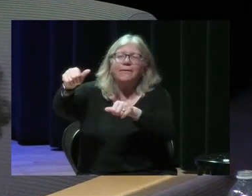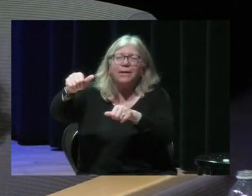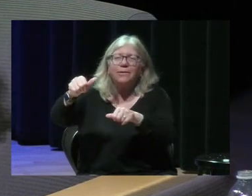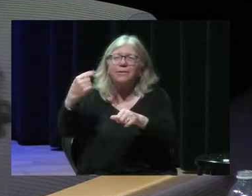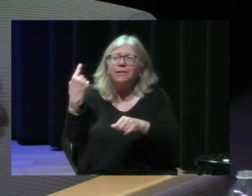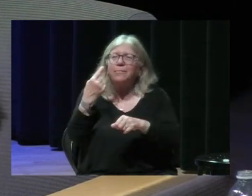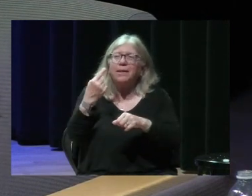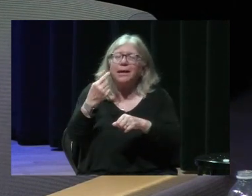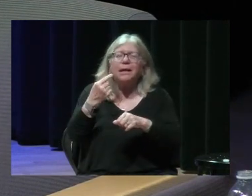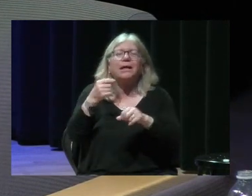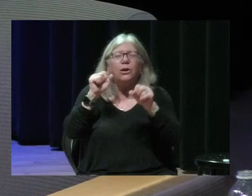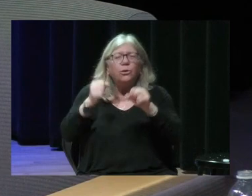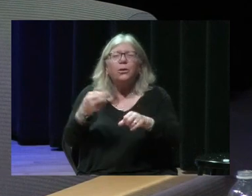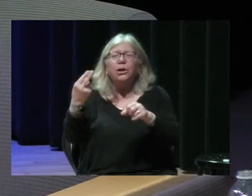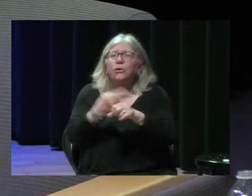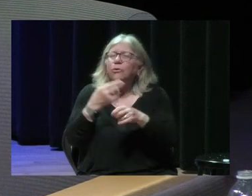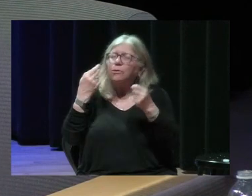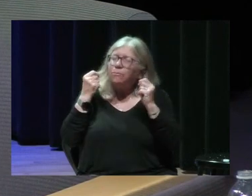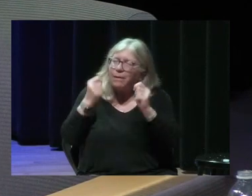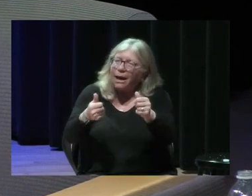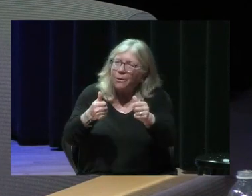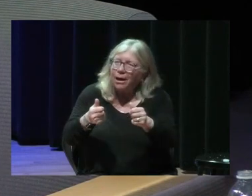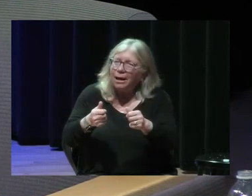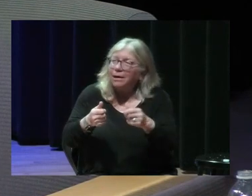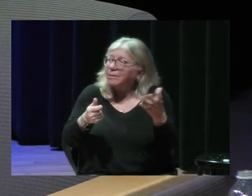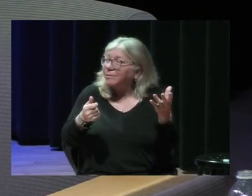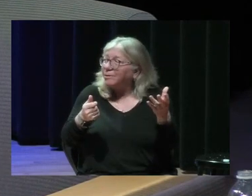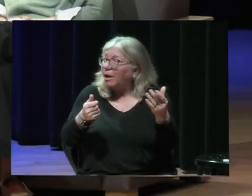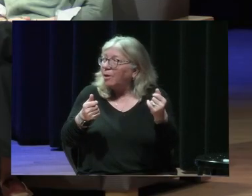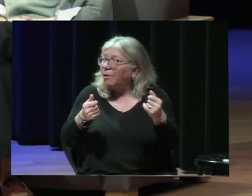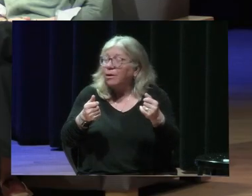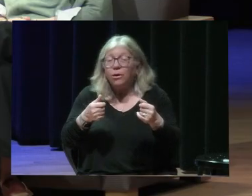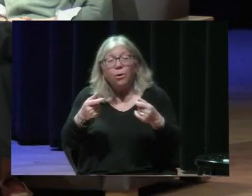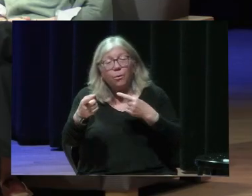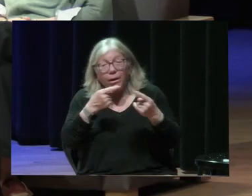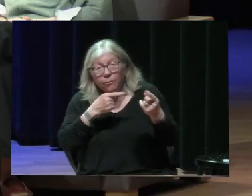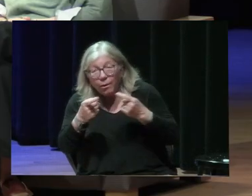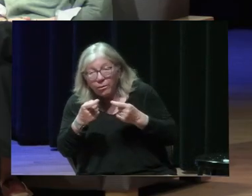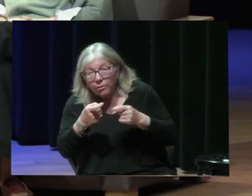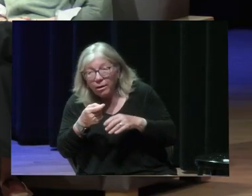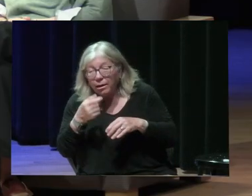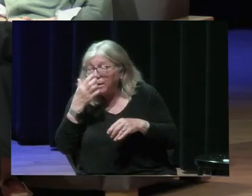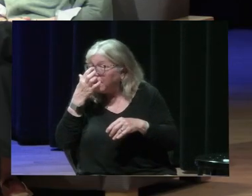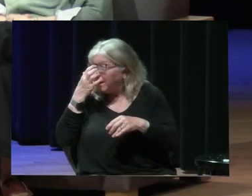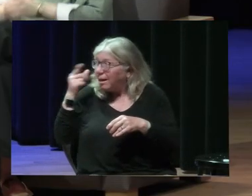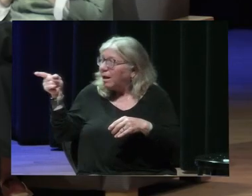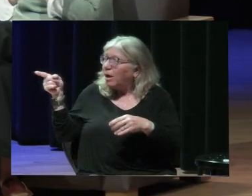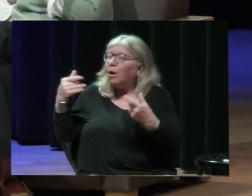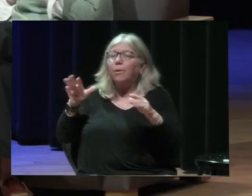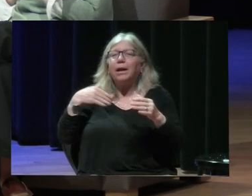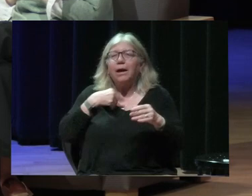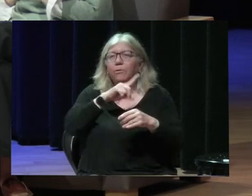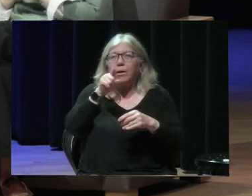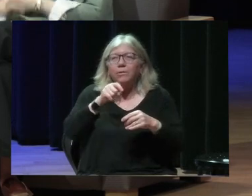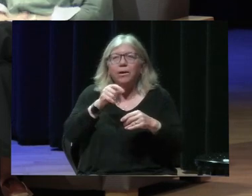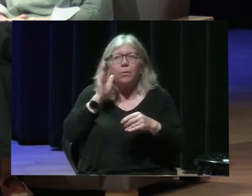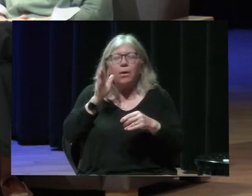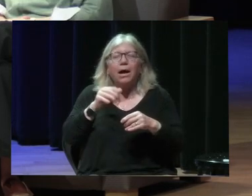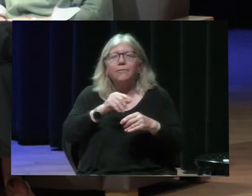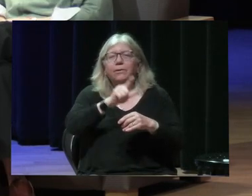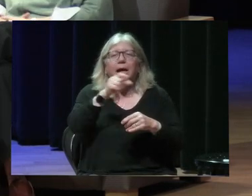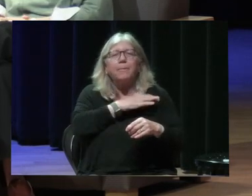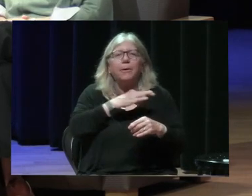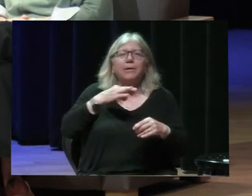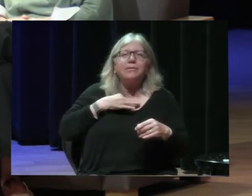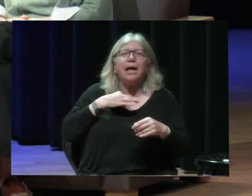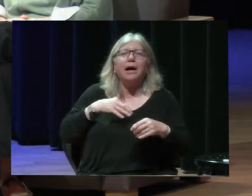pretty immediately useful to you. So we'll just open it up. I think you have some questions in advance for us. I have some already, and then there will be library staff